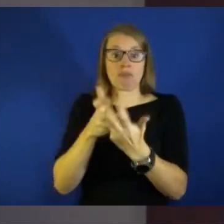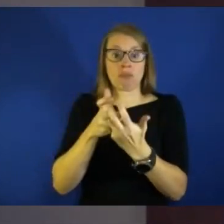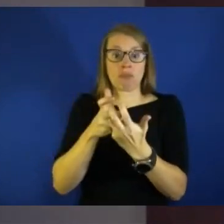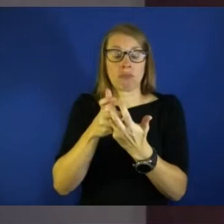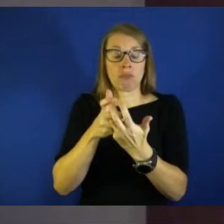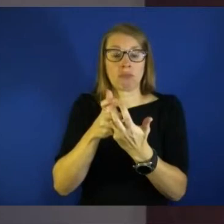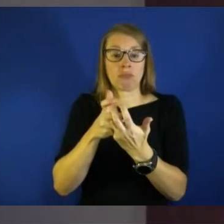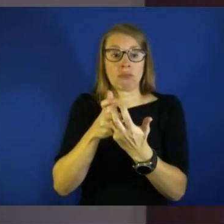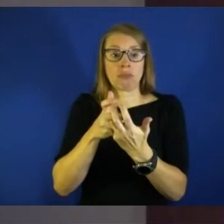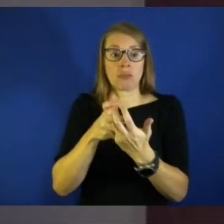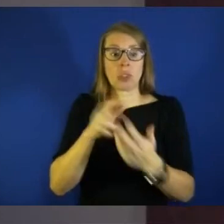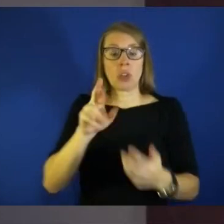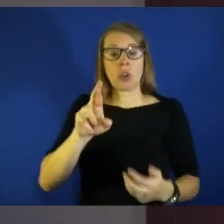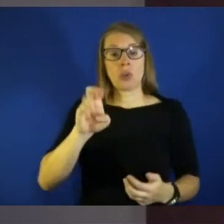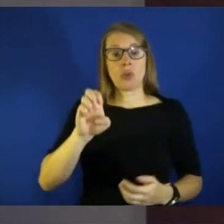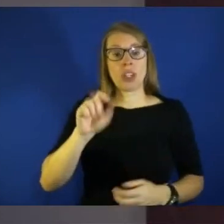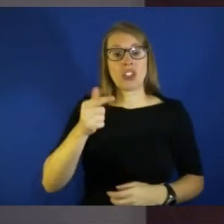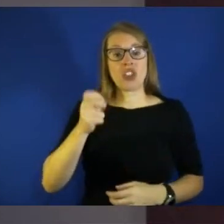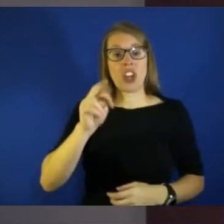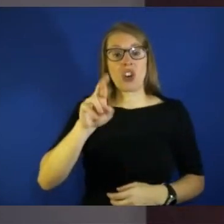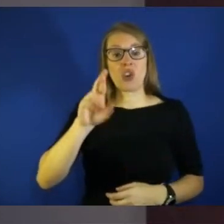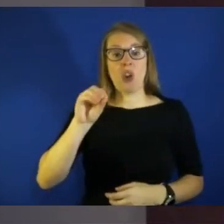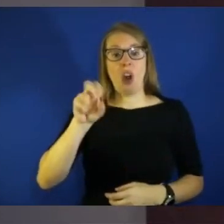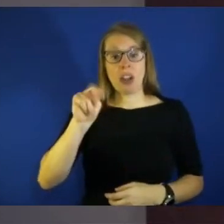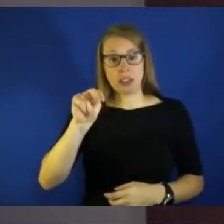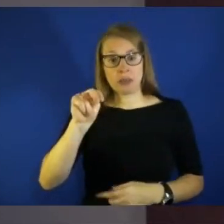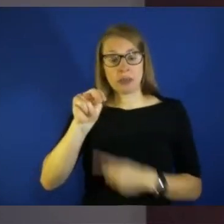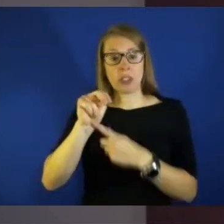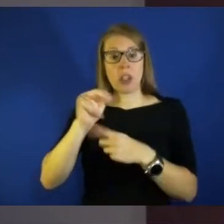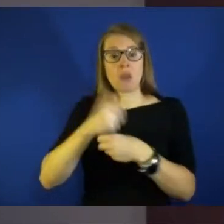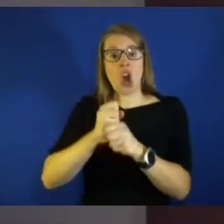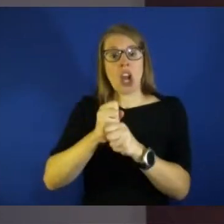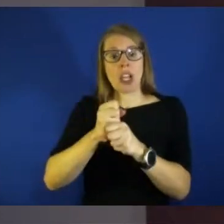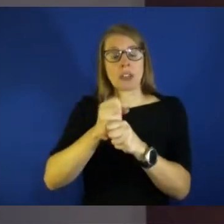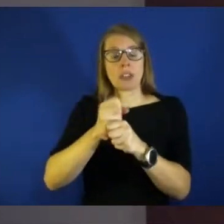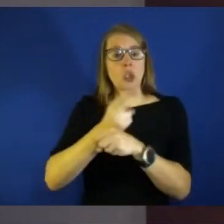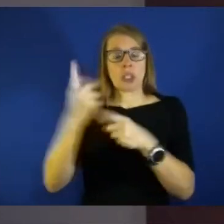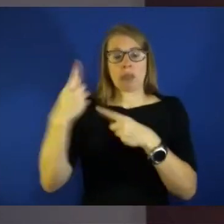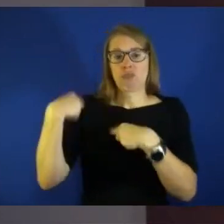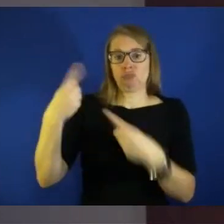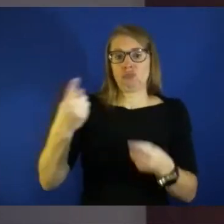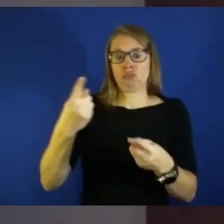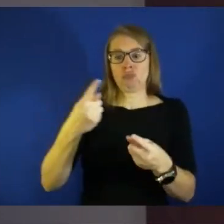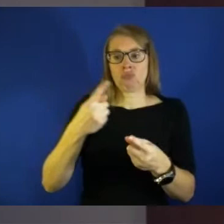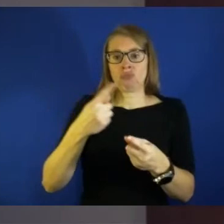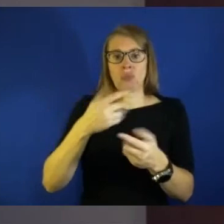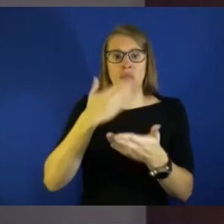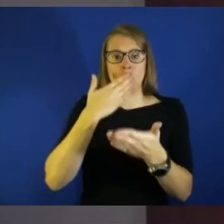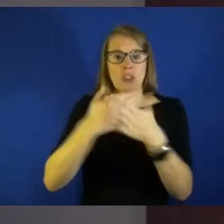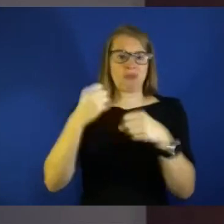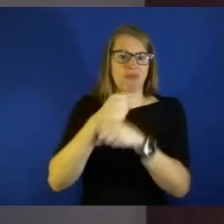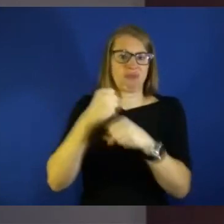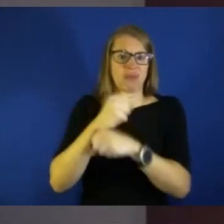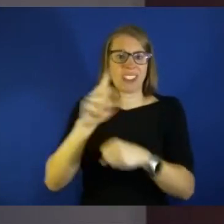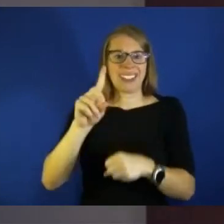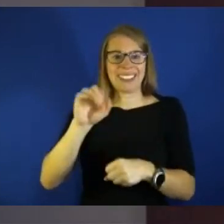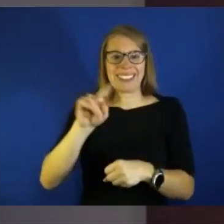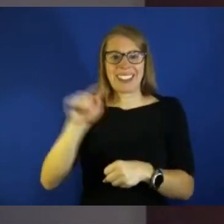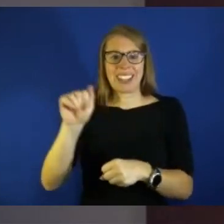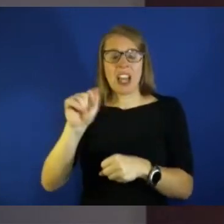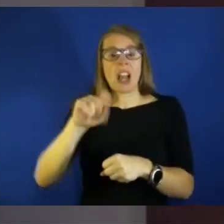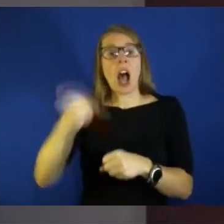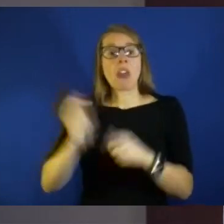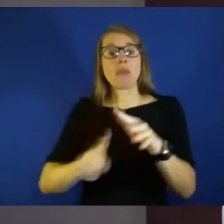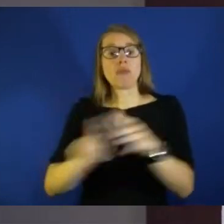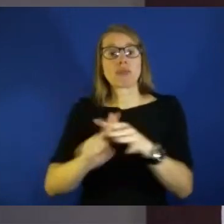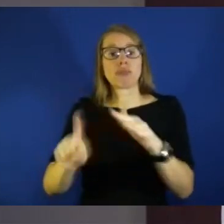Regeneron product we've been using for a long time as our primary product, works really well against Delta, works against some of these other variants that we've been concerned about.